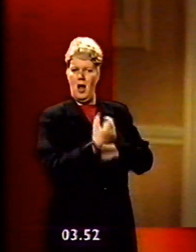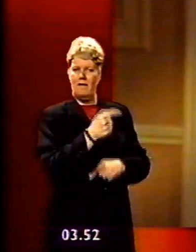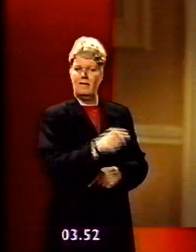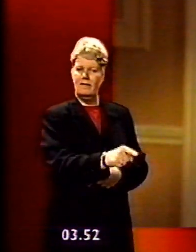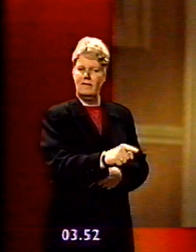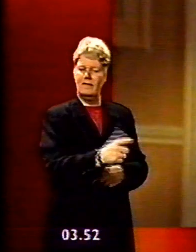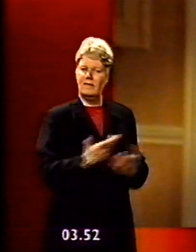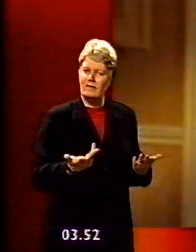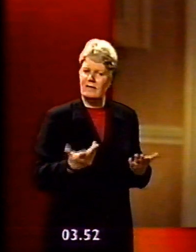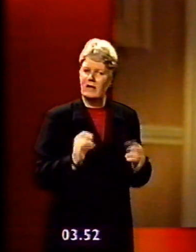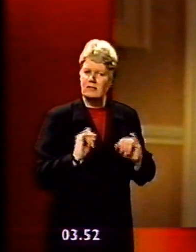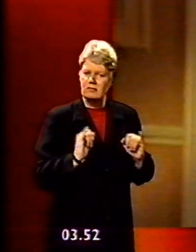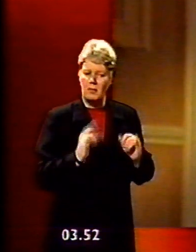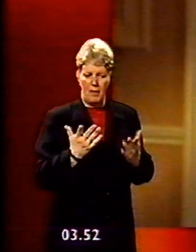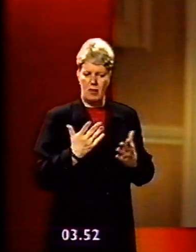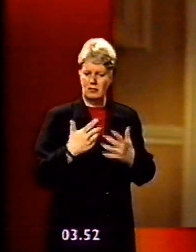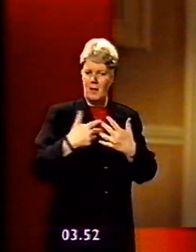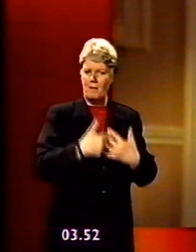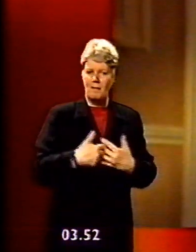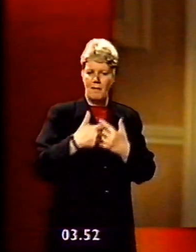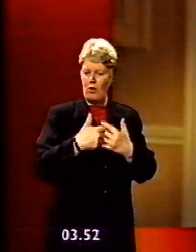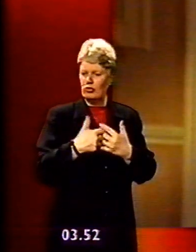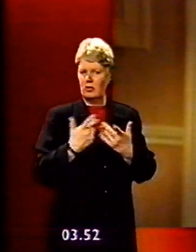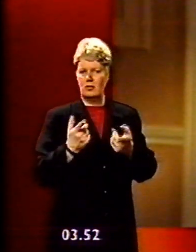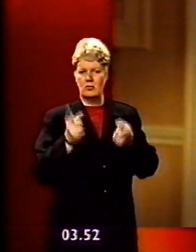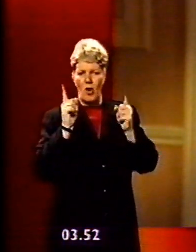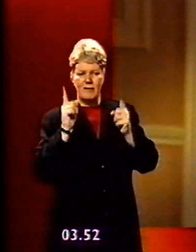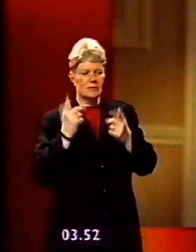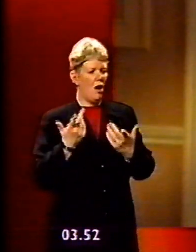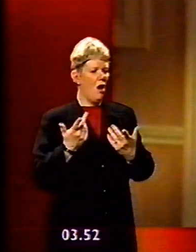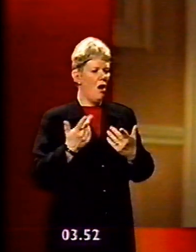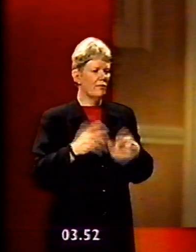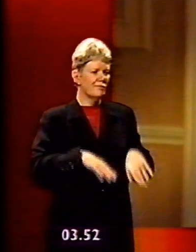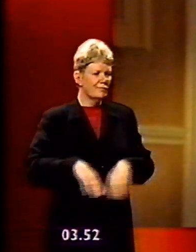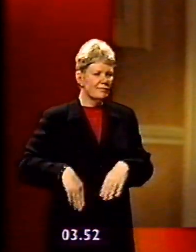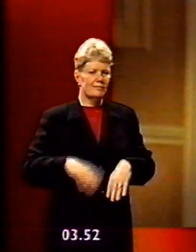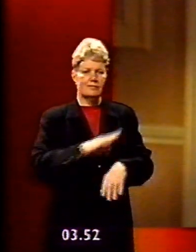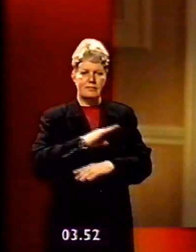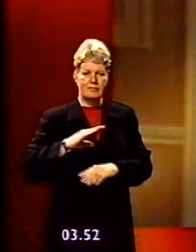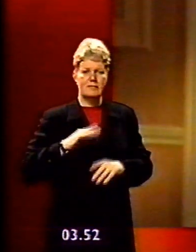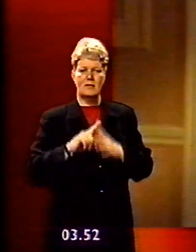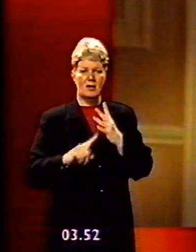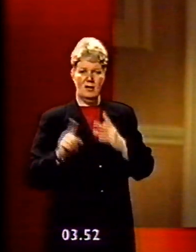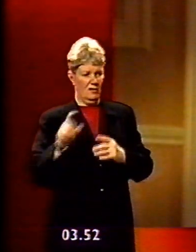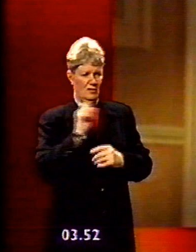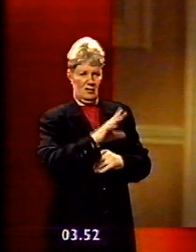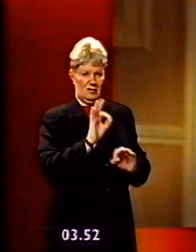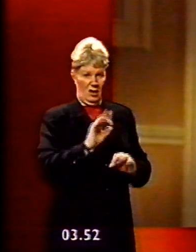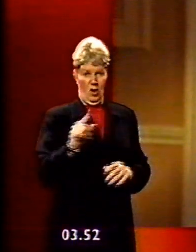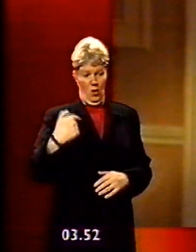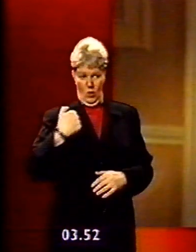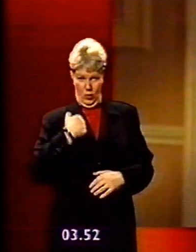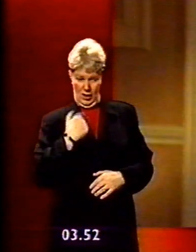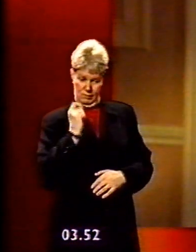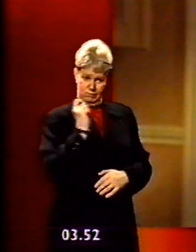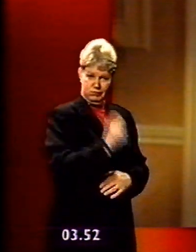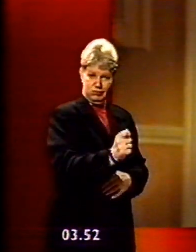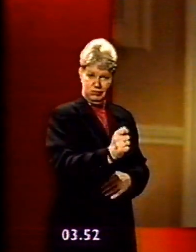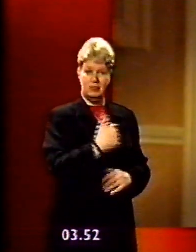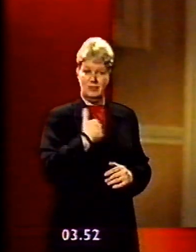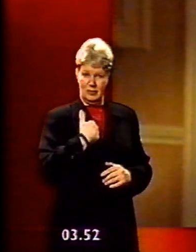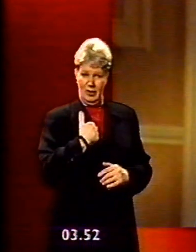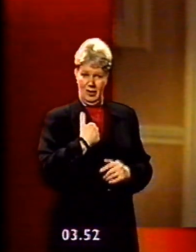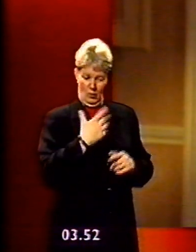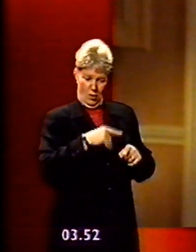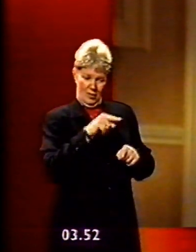and U.S. officials did nothing to discourage the logical outcome of Chilean government paranoia. That was our opinion when we filed our suit against Kissinger.